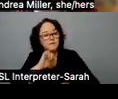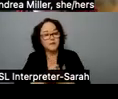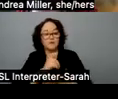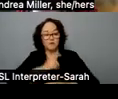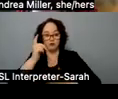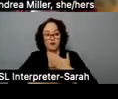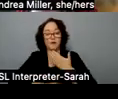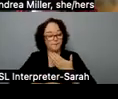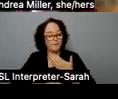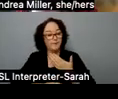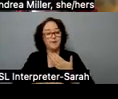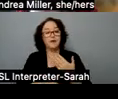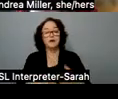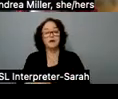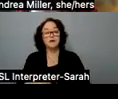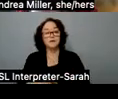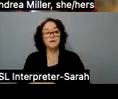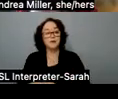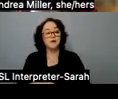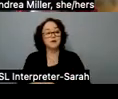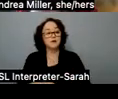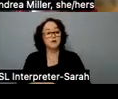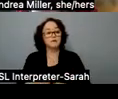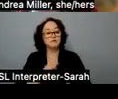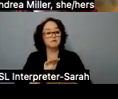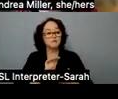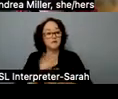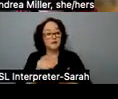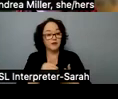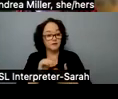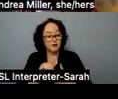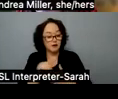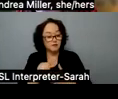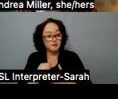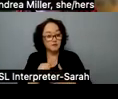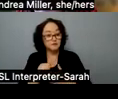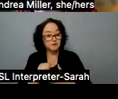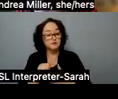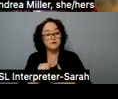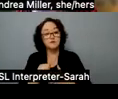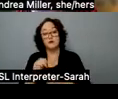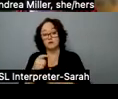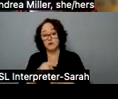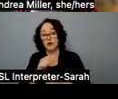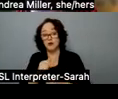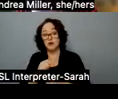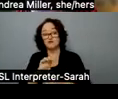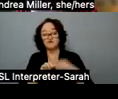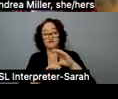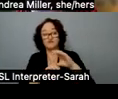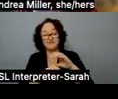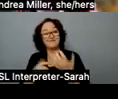with $5,000, and she was able to buy a home. So she went from being homeless in